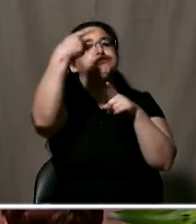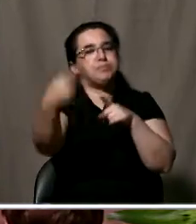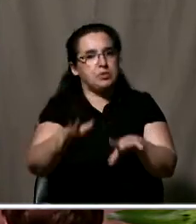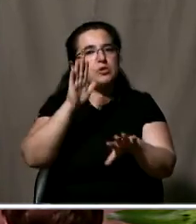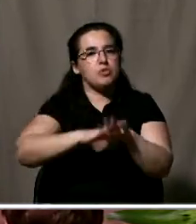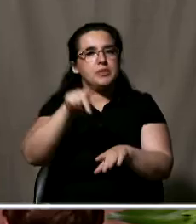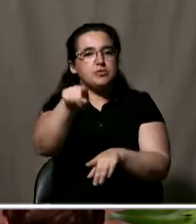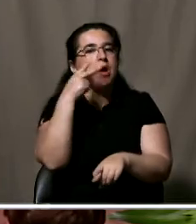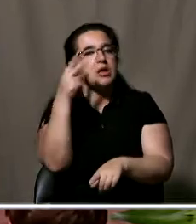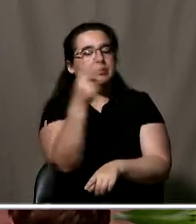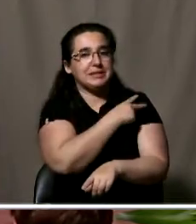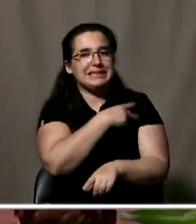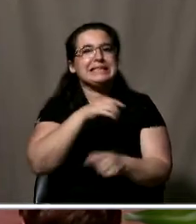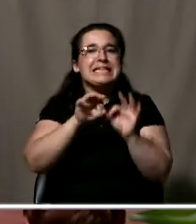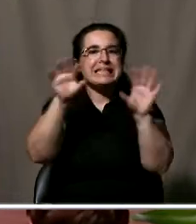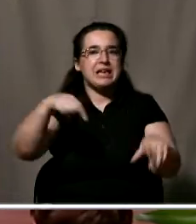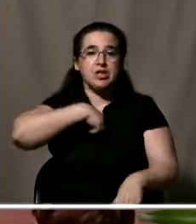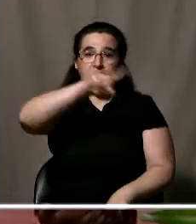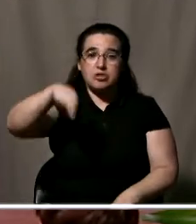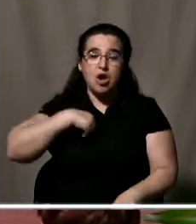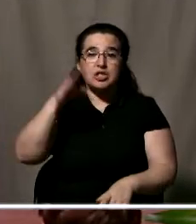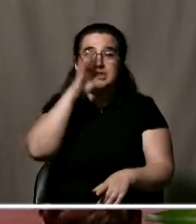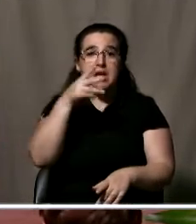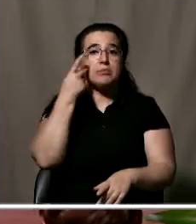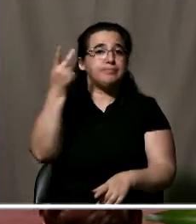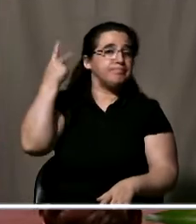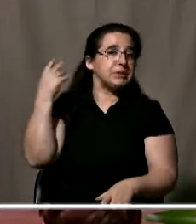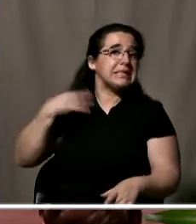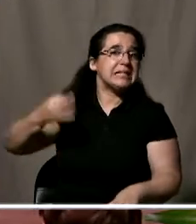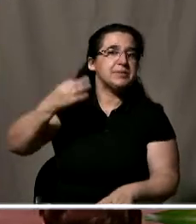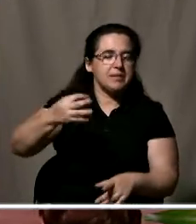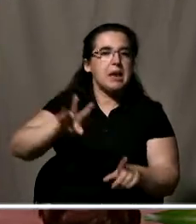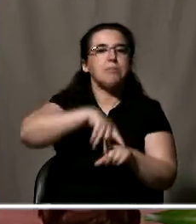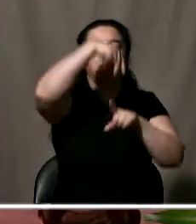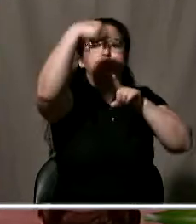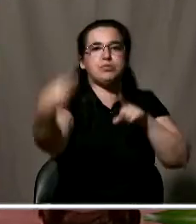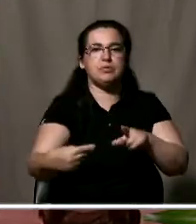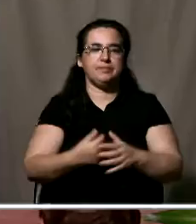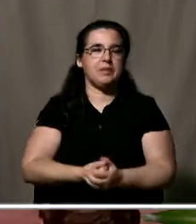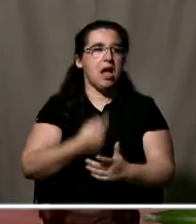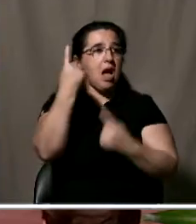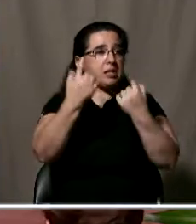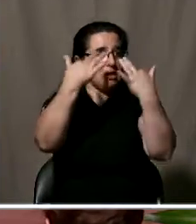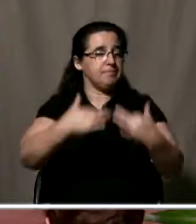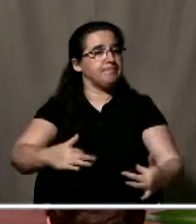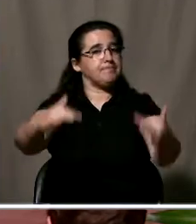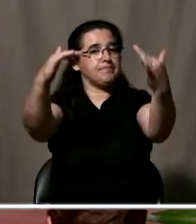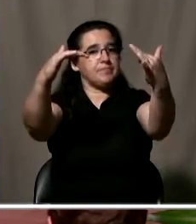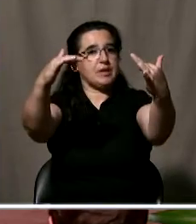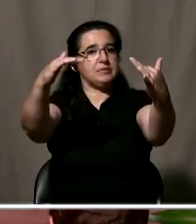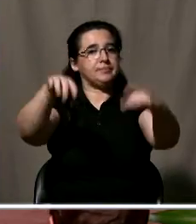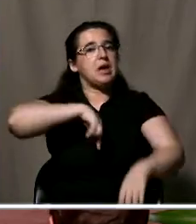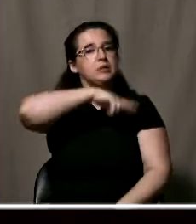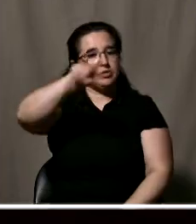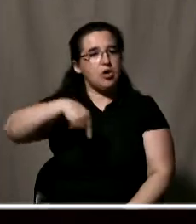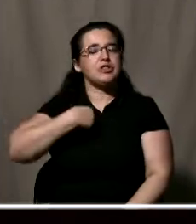Nós vamos despedaçar-nos, vamos chocar se nós olharmos para somebody trás. Here today, alguém aqui nesta audiência hoje, you're looking back over your past algum life. De nós